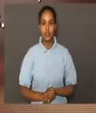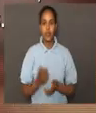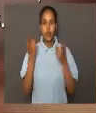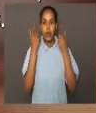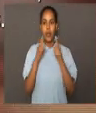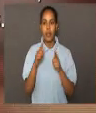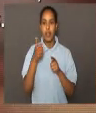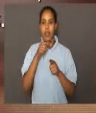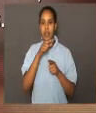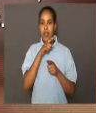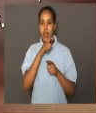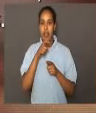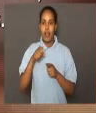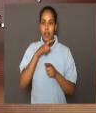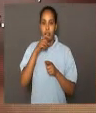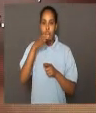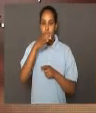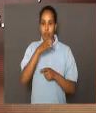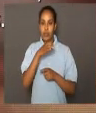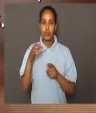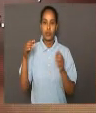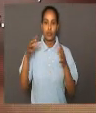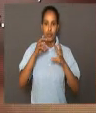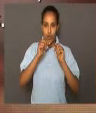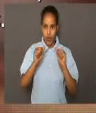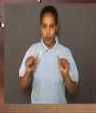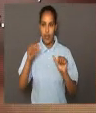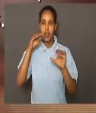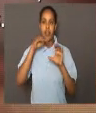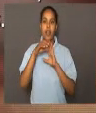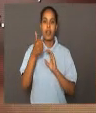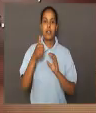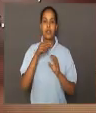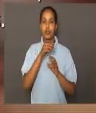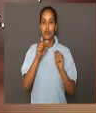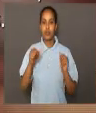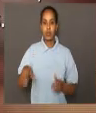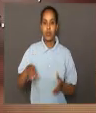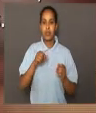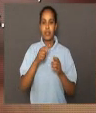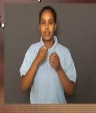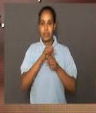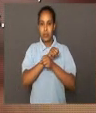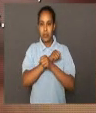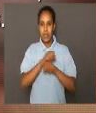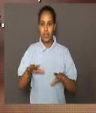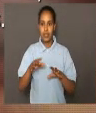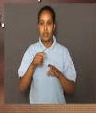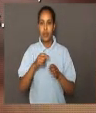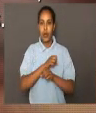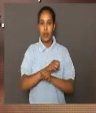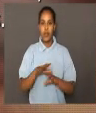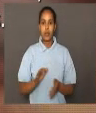When a solute dissolves in a solvent, the solute particles disperse throughout the